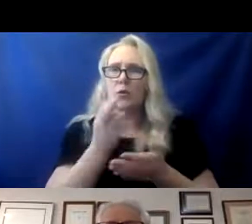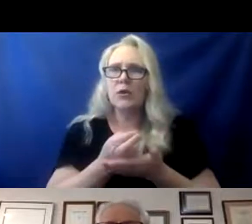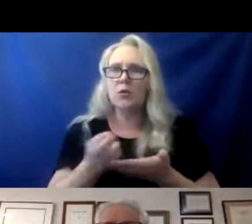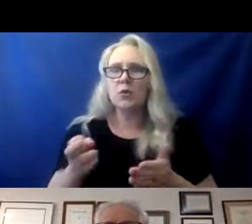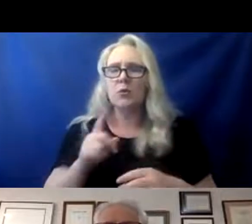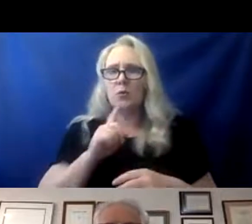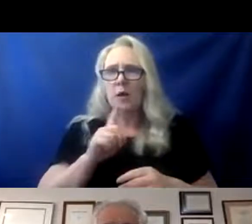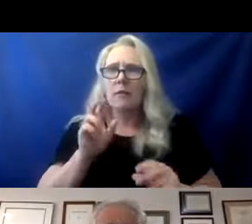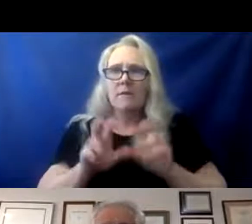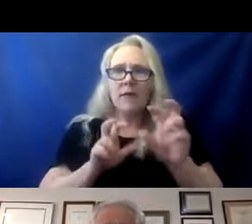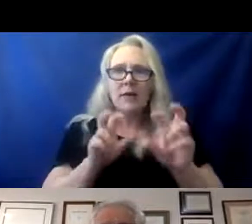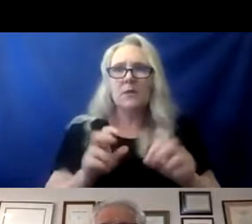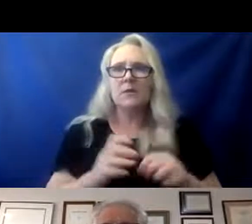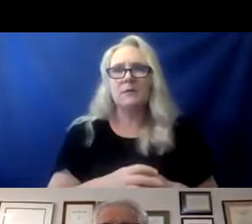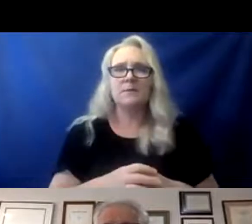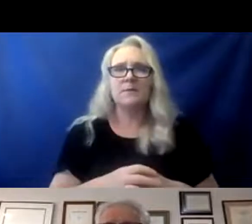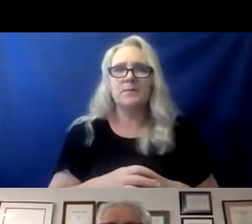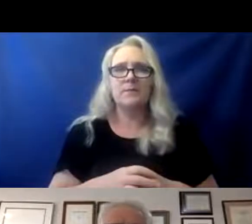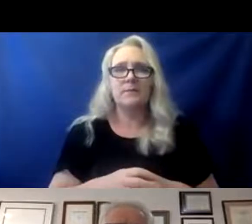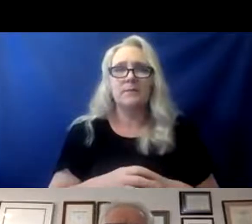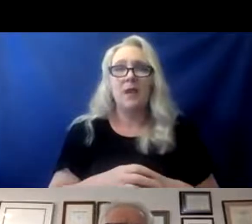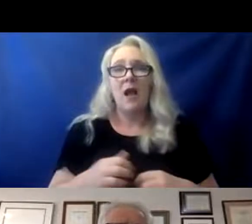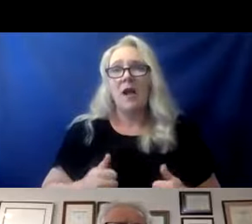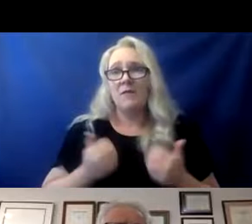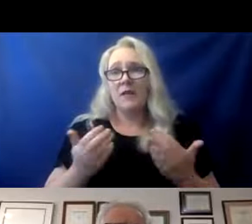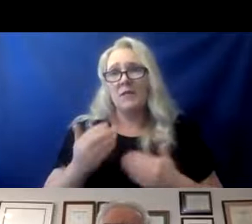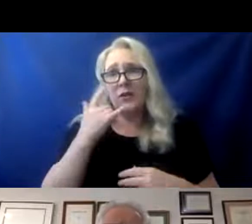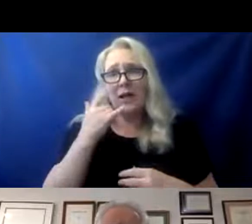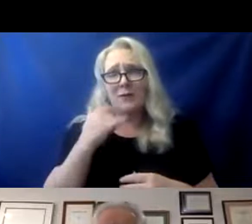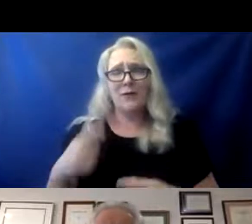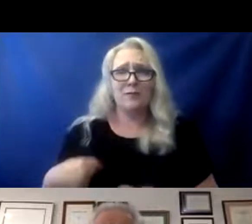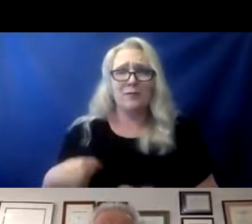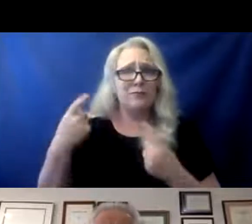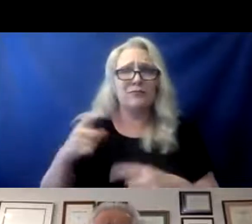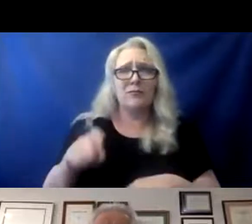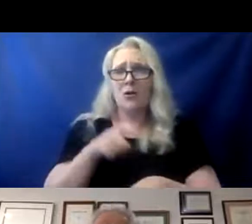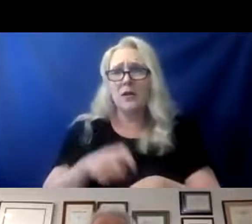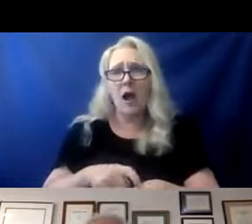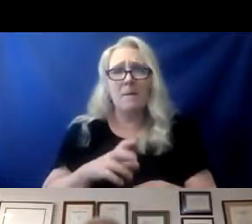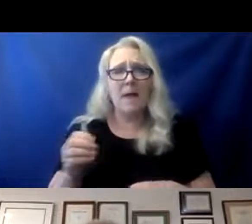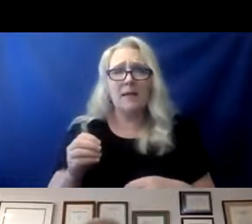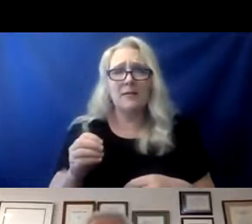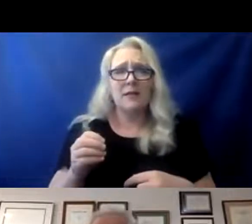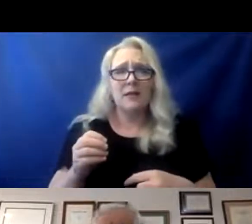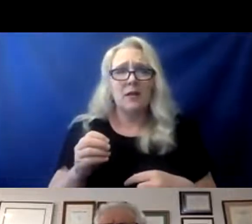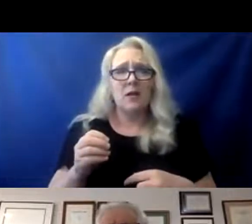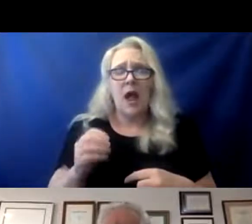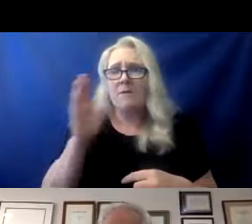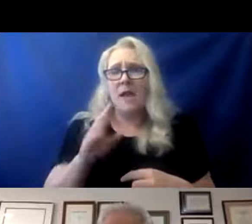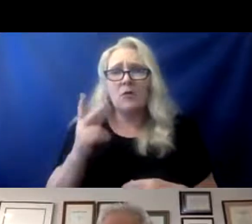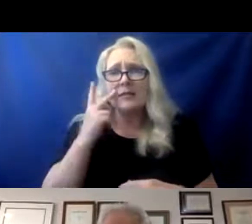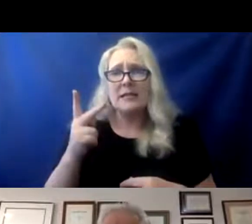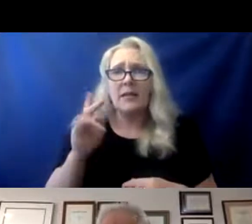I cannot, in my long lifespan in California, I cannot think of a time when we had this kind of coming